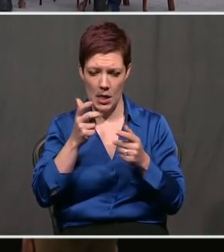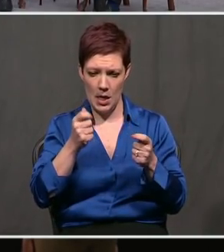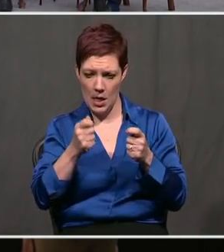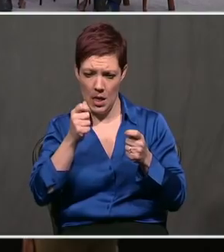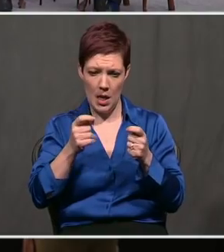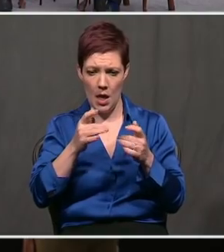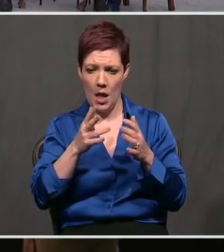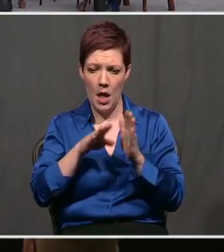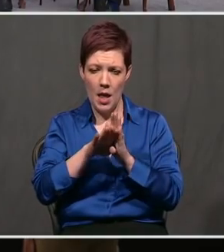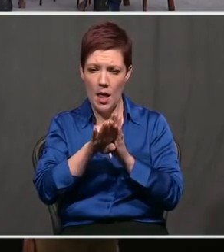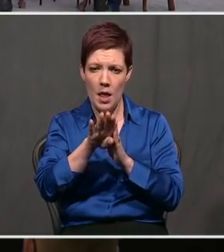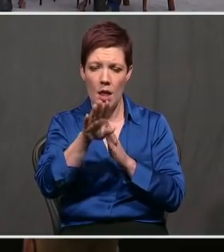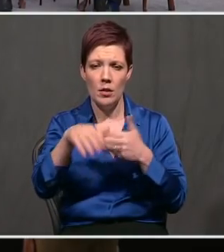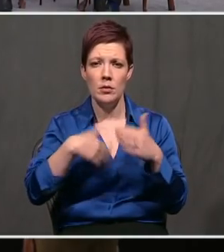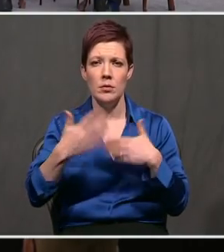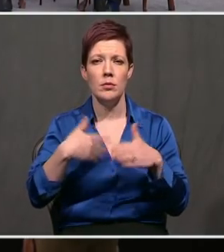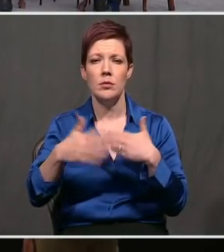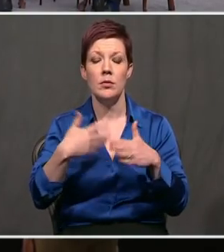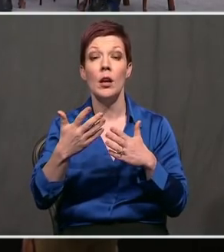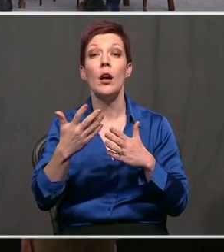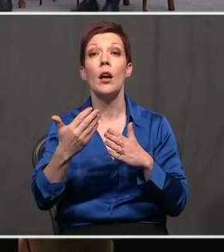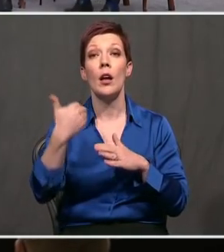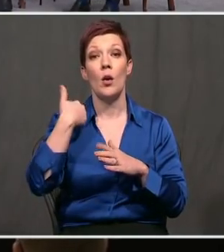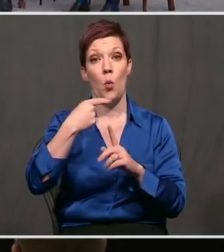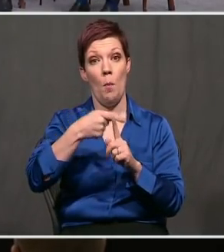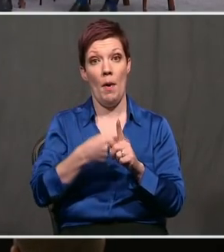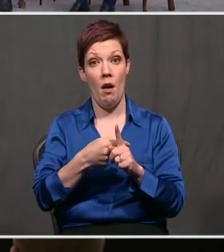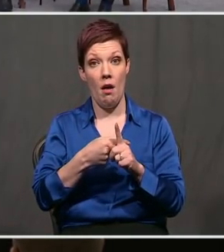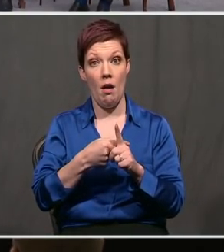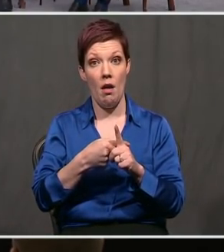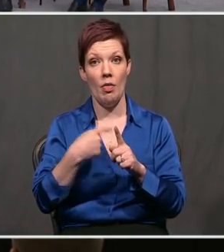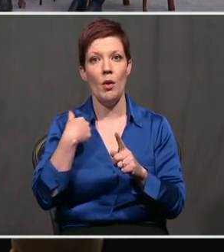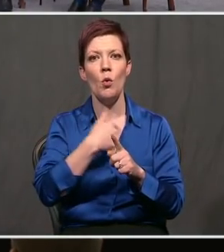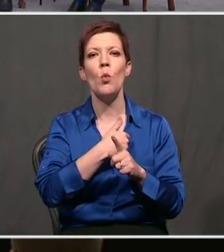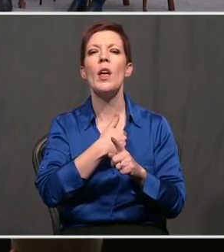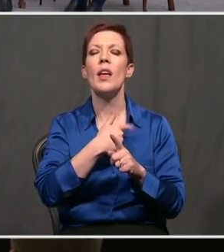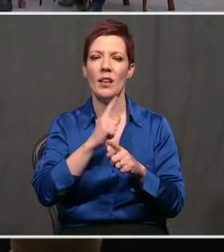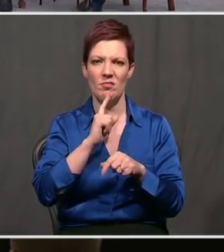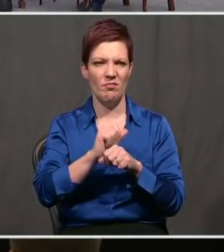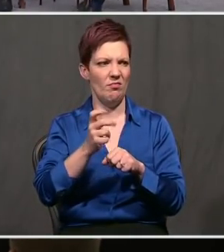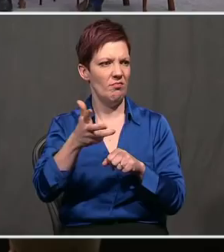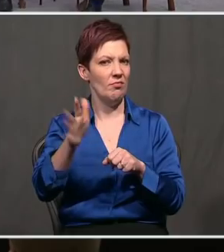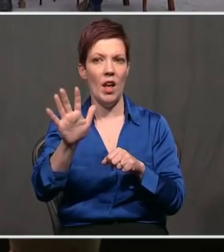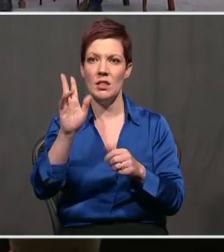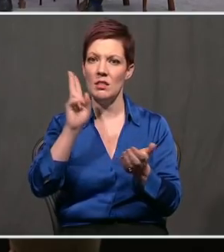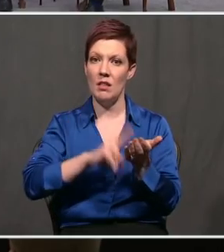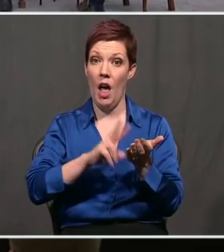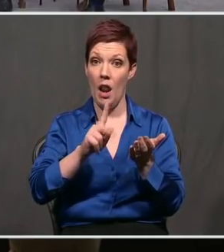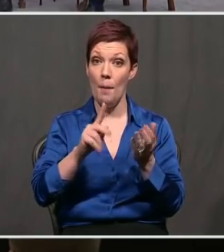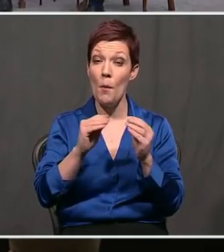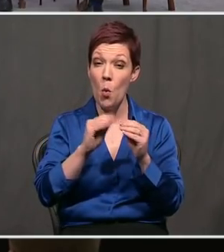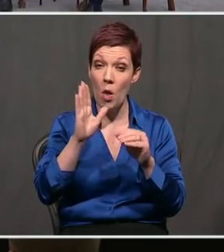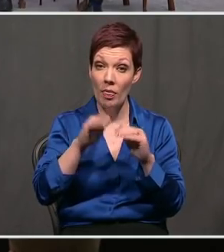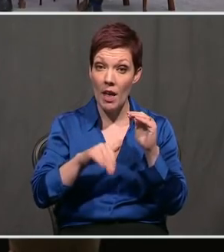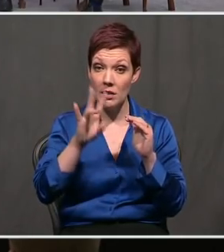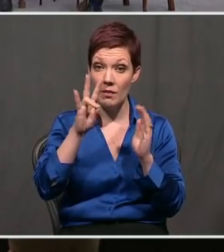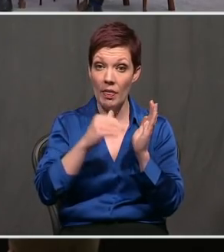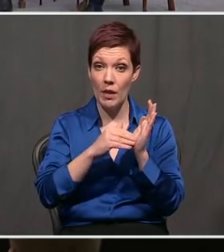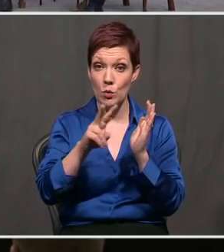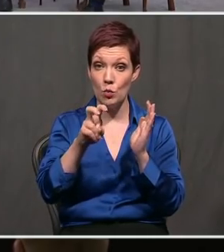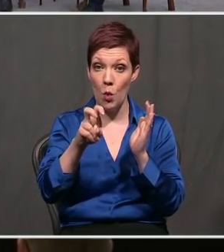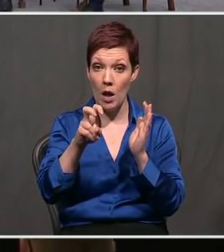past month or two. And over the past month, we have already signed up more than